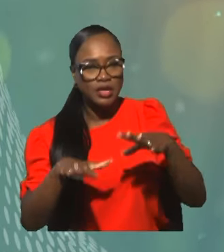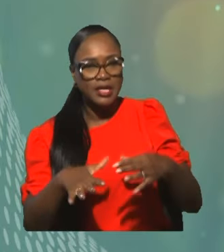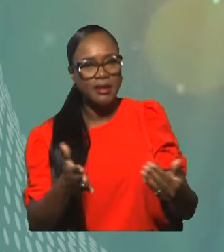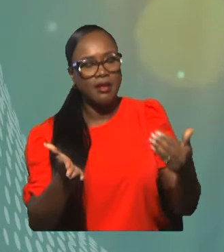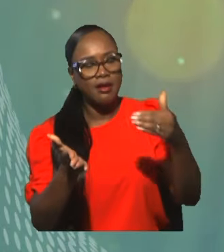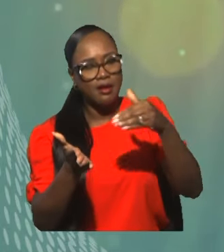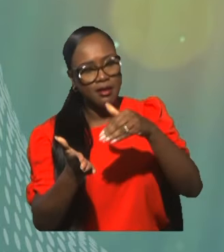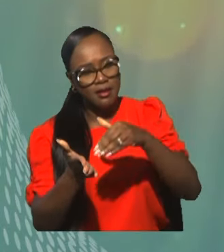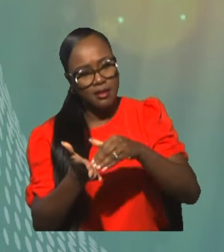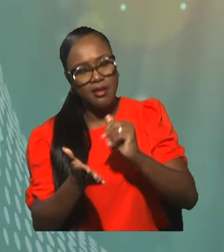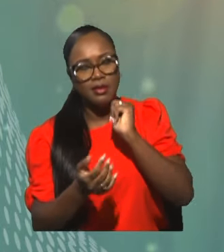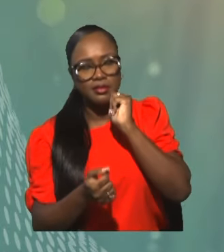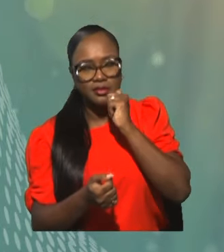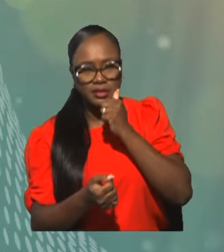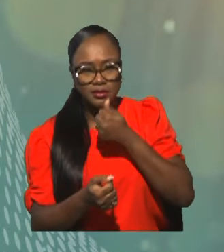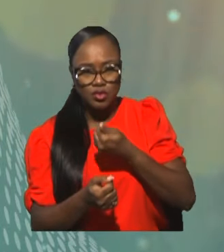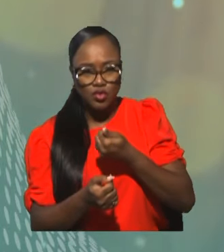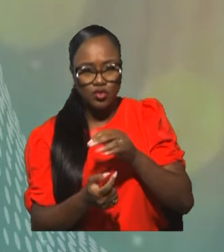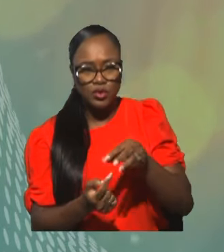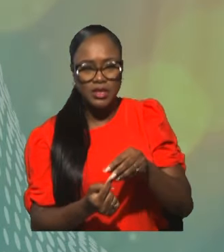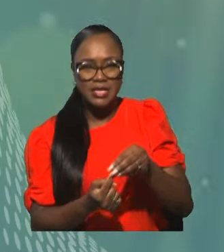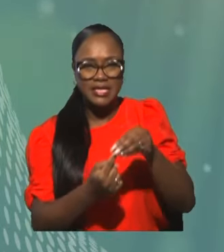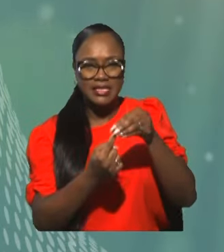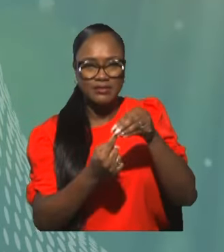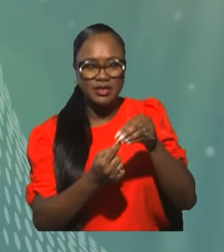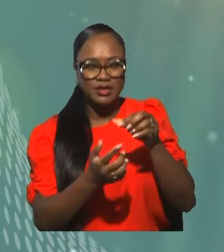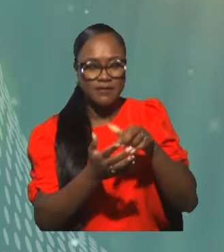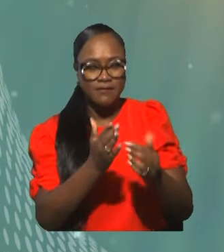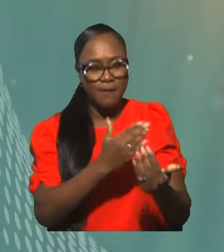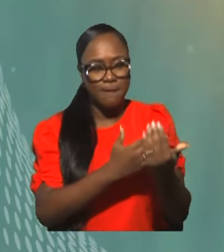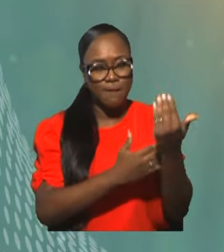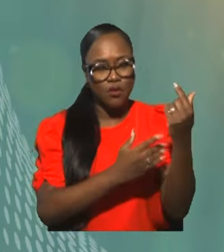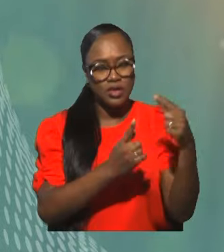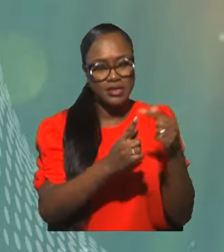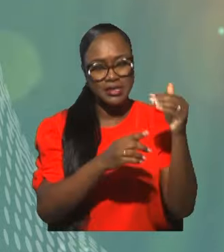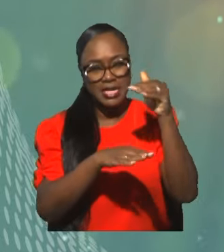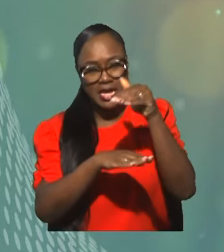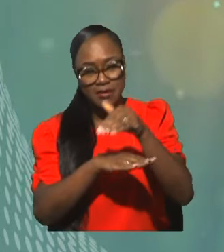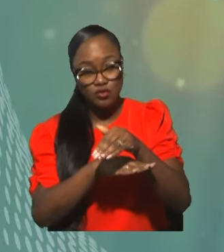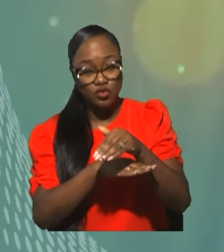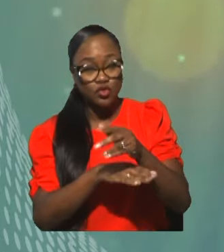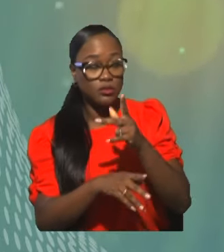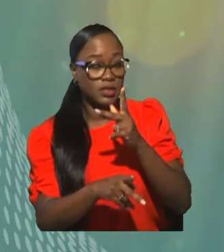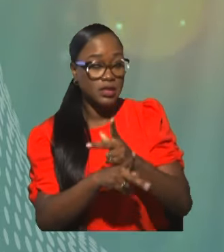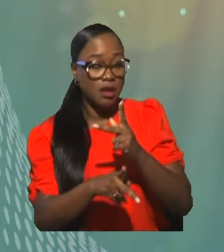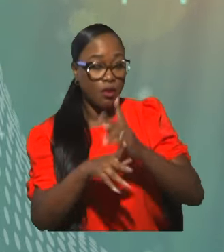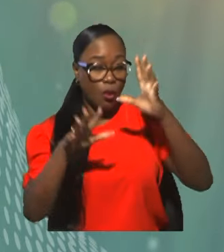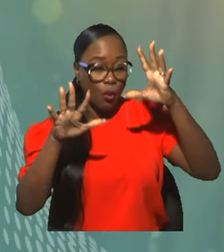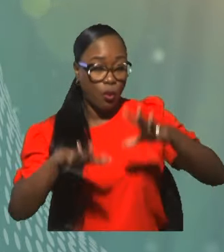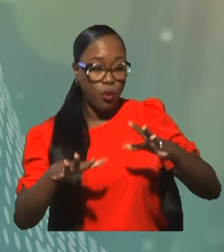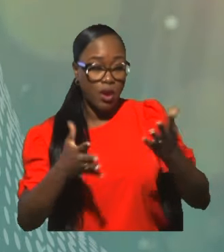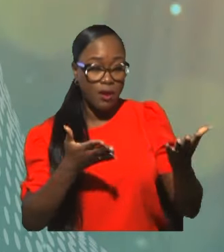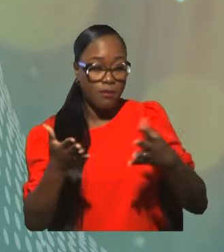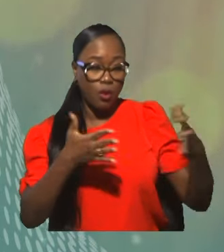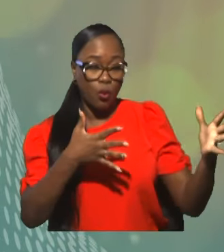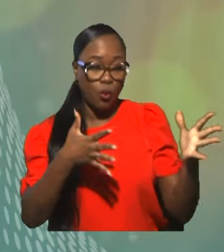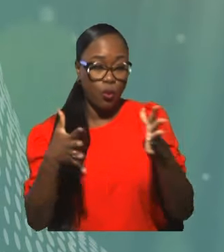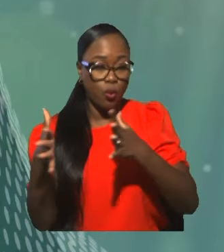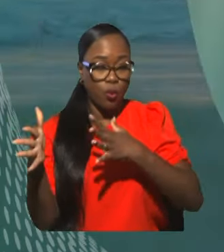medium chance of isolated thunderstorms, especially from the morning to afternoon period. So please beware that heavy downpours could bring gusty